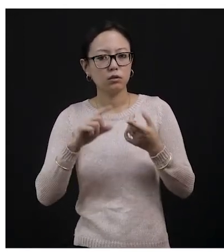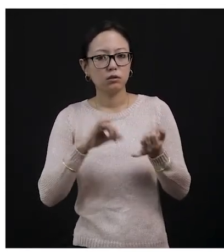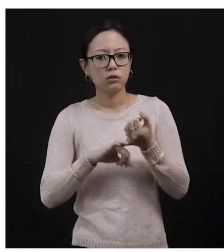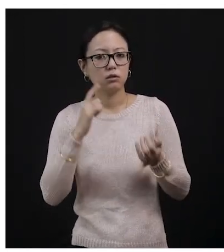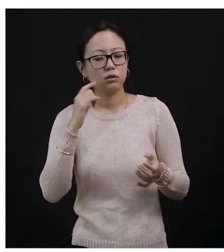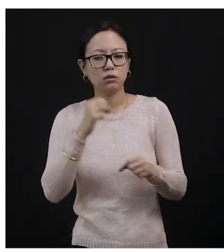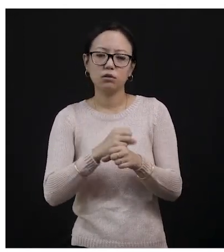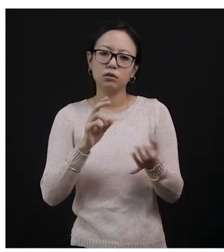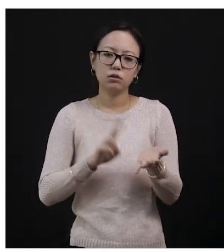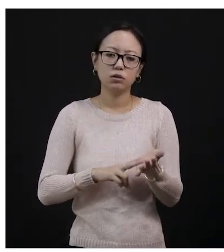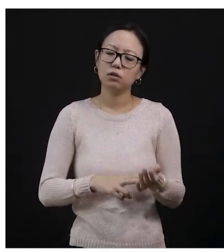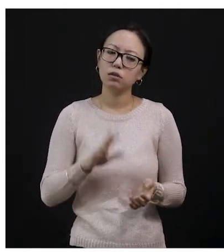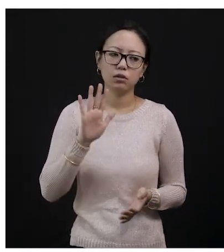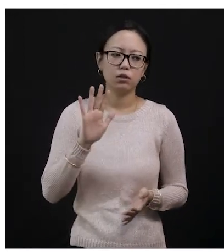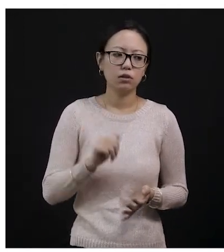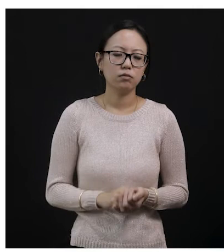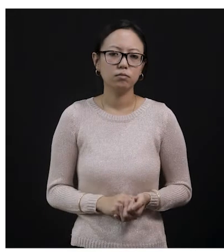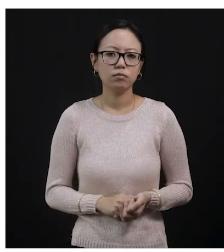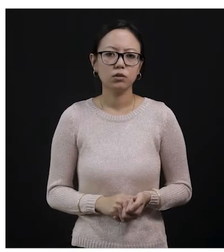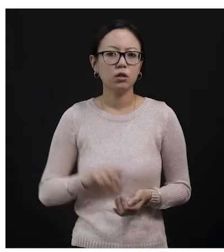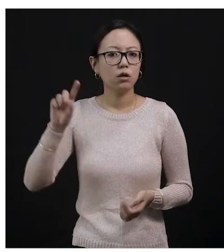So this is known as a taproot.